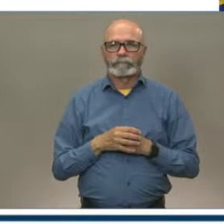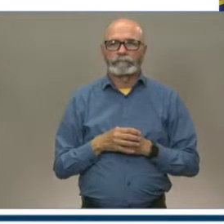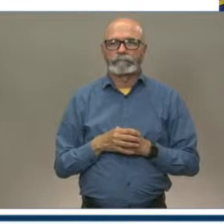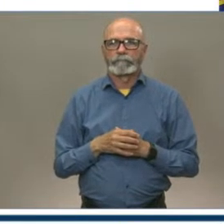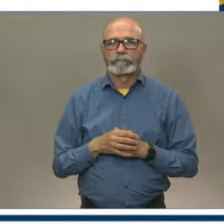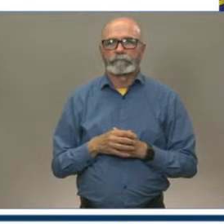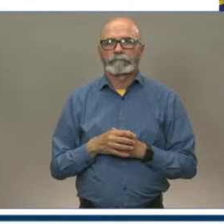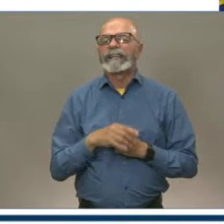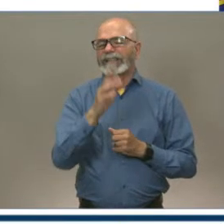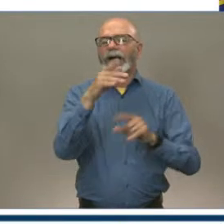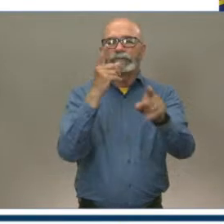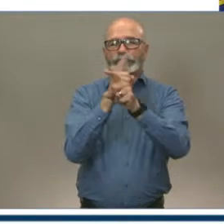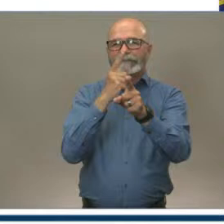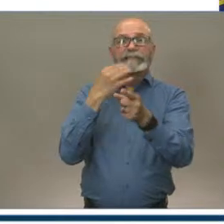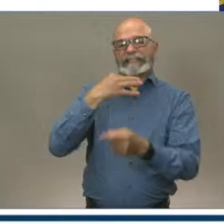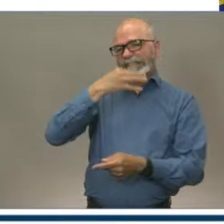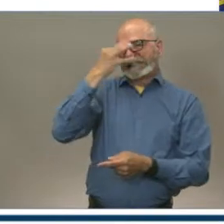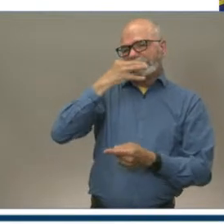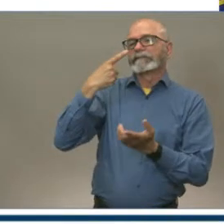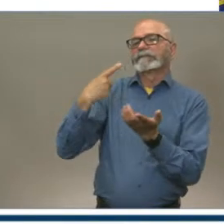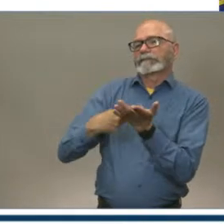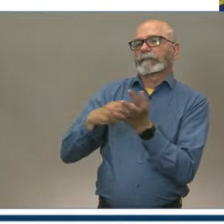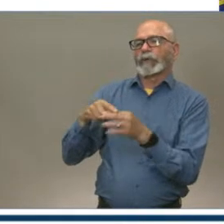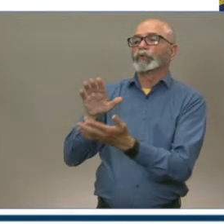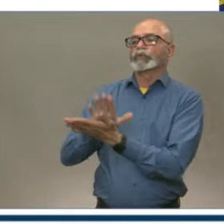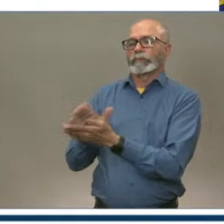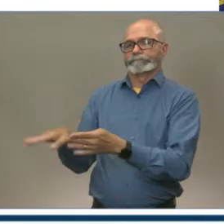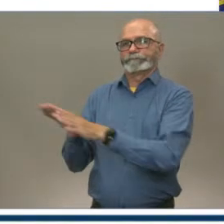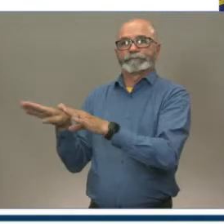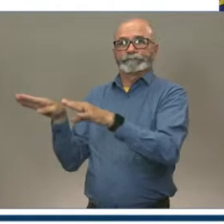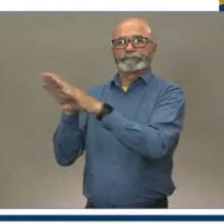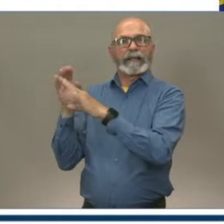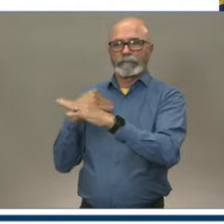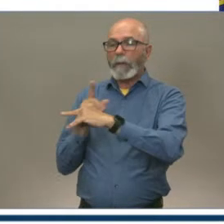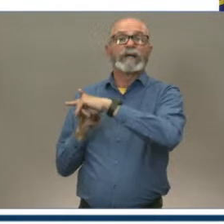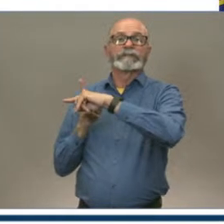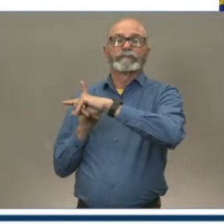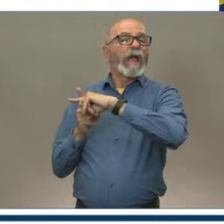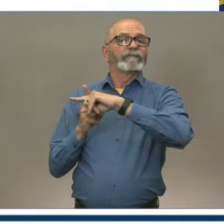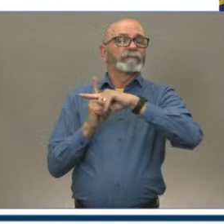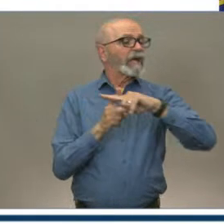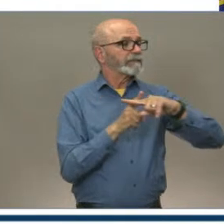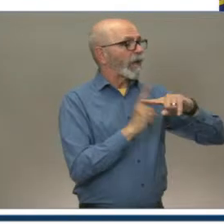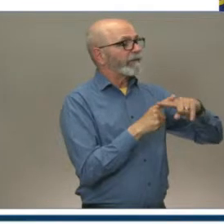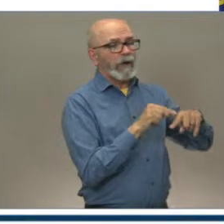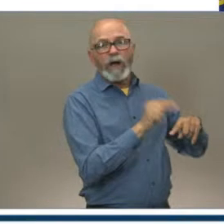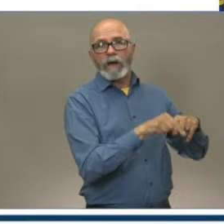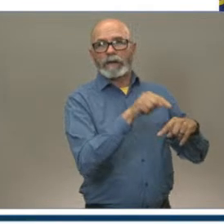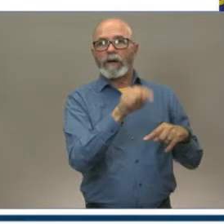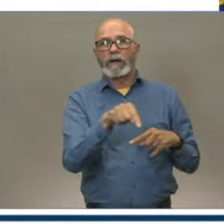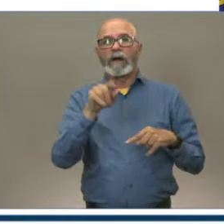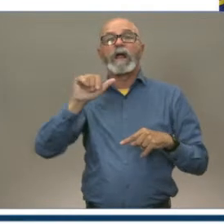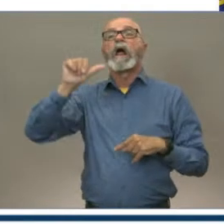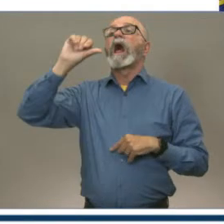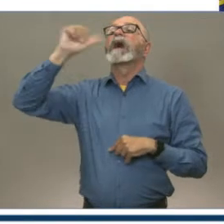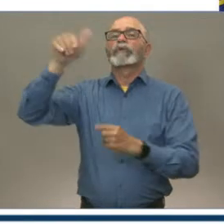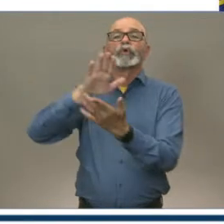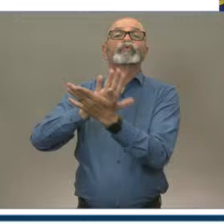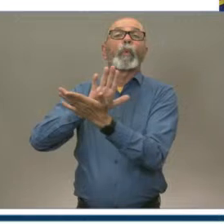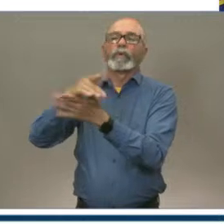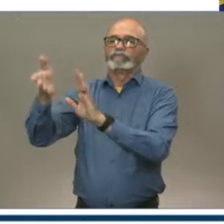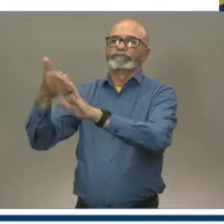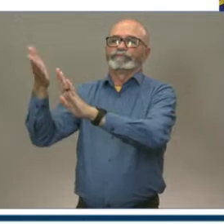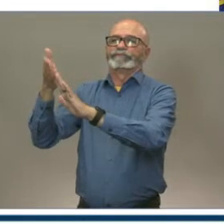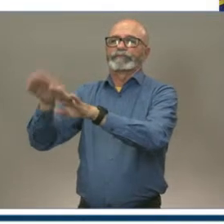while some schools have closed after having positive COVID cases, others are remaining open, and you'll assess as you